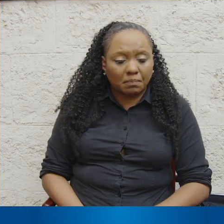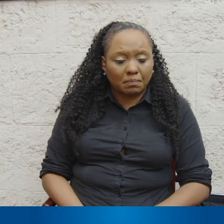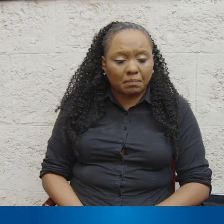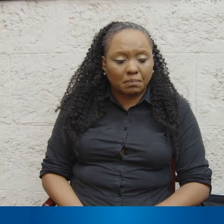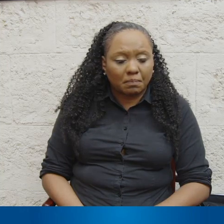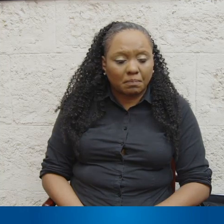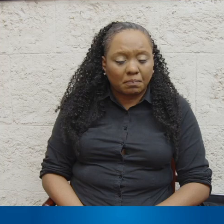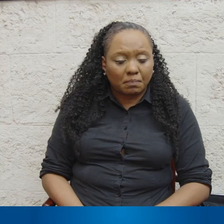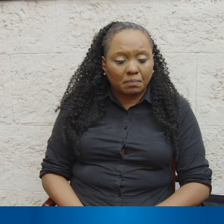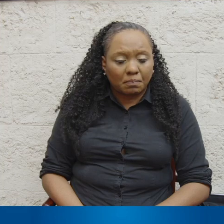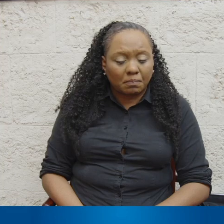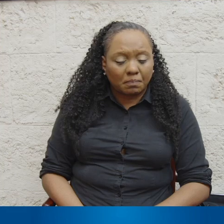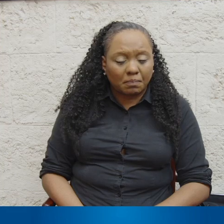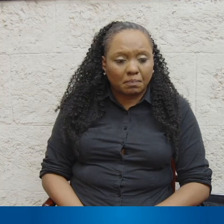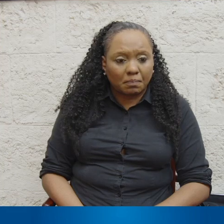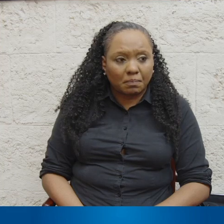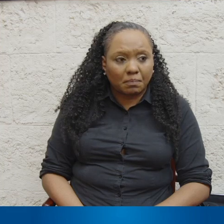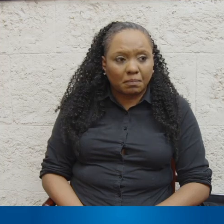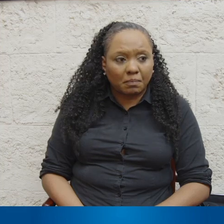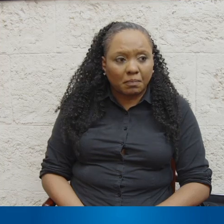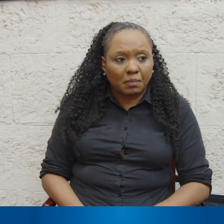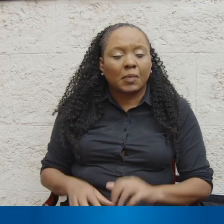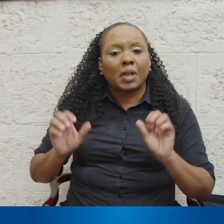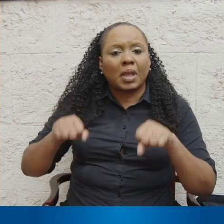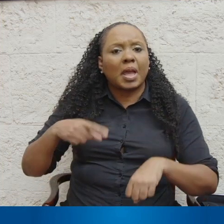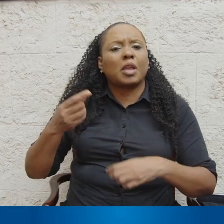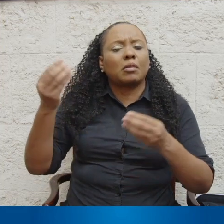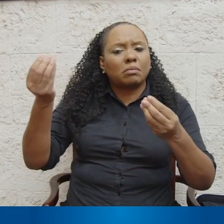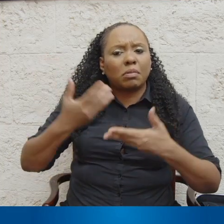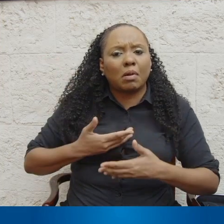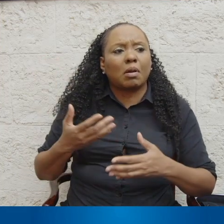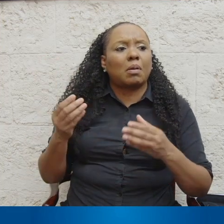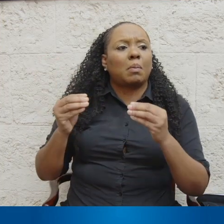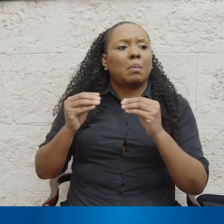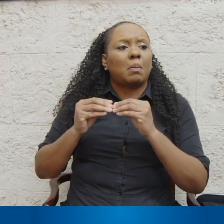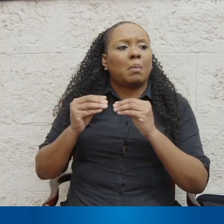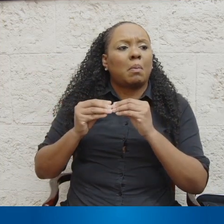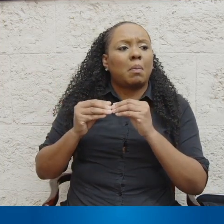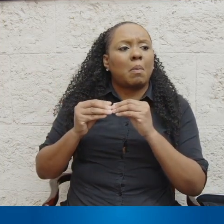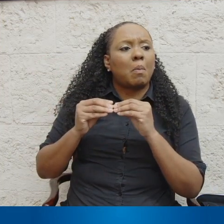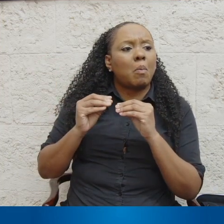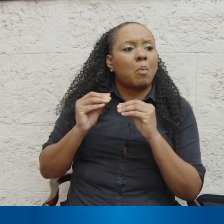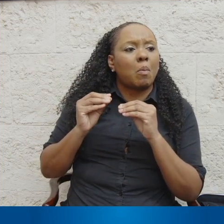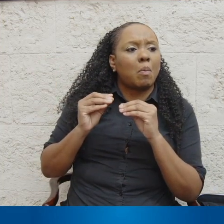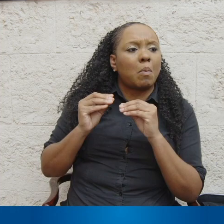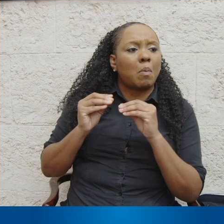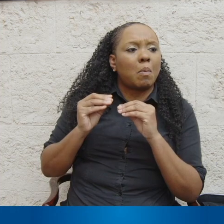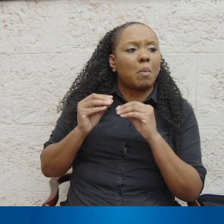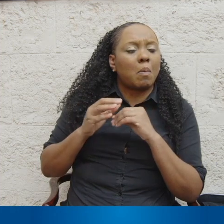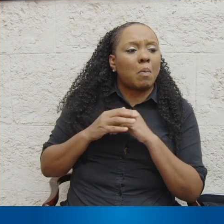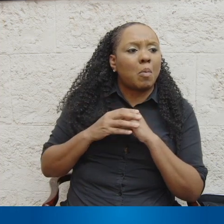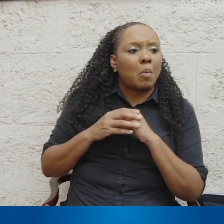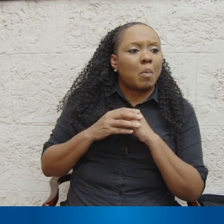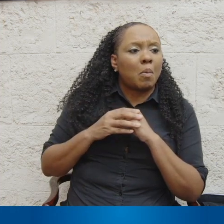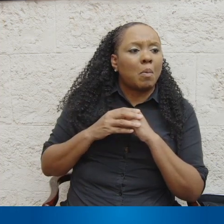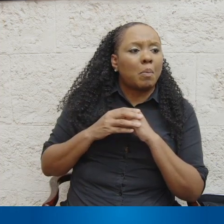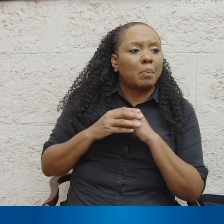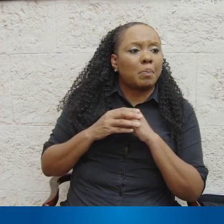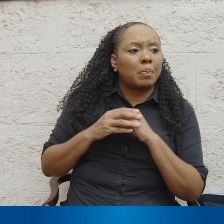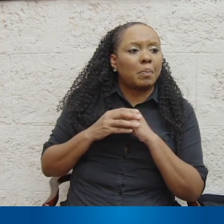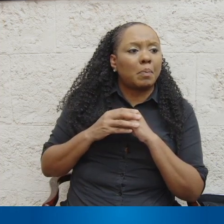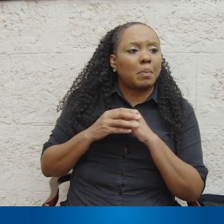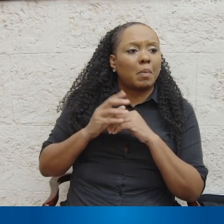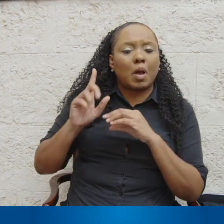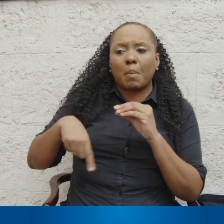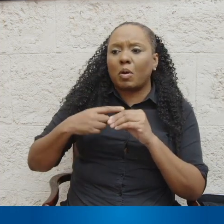initiatives? Could you shed some light on that, please? All right, so in 15 ministry will come, and this is not something